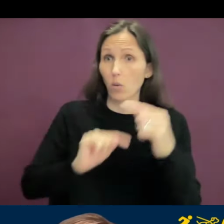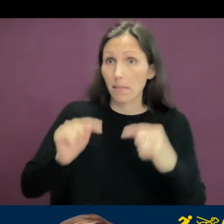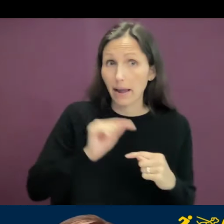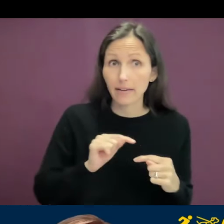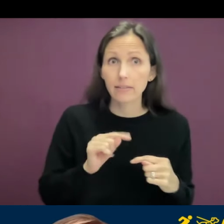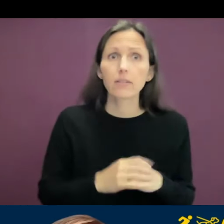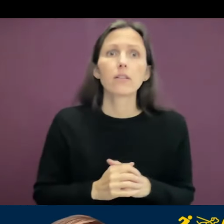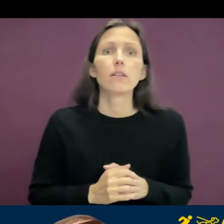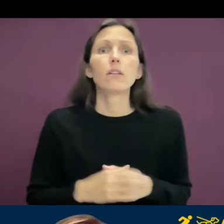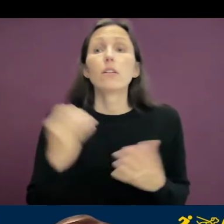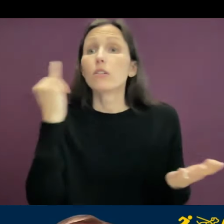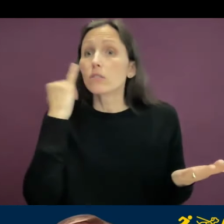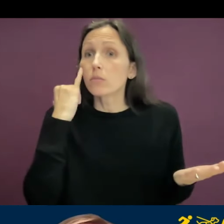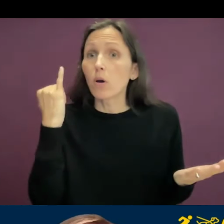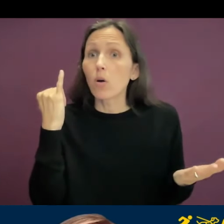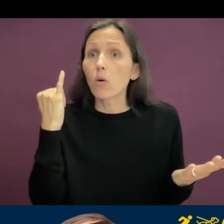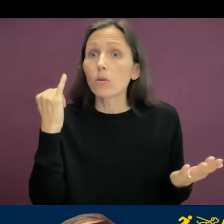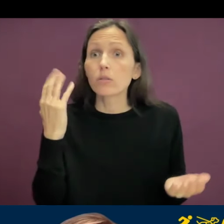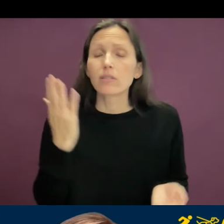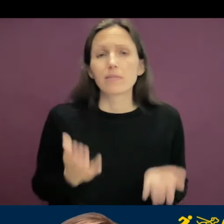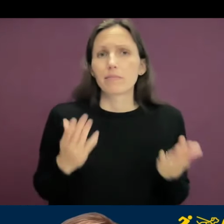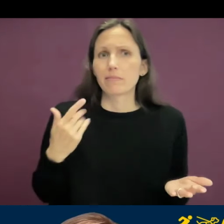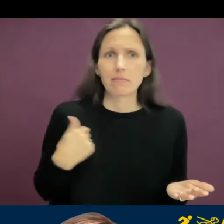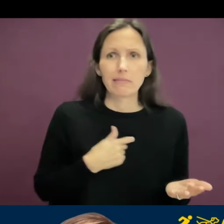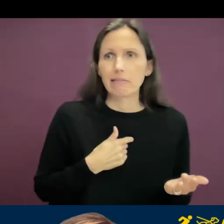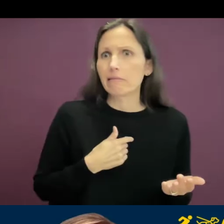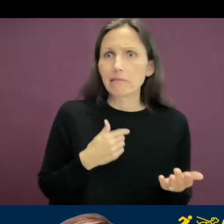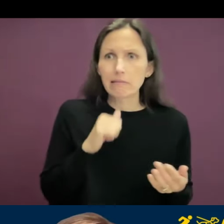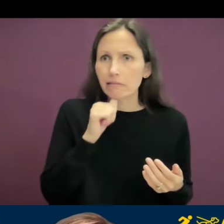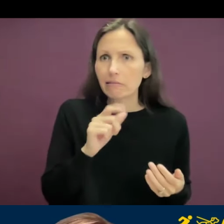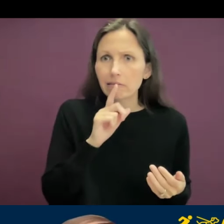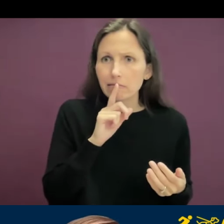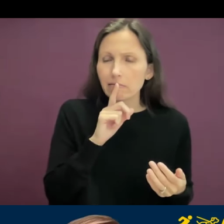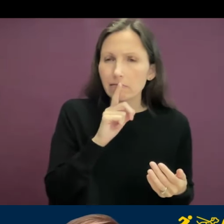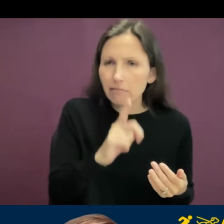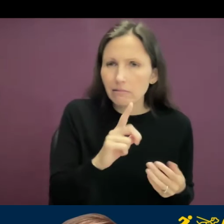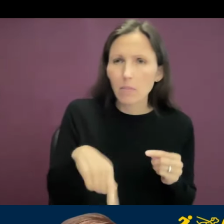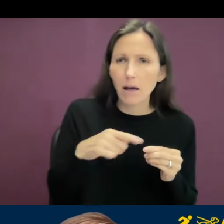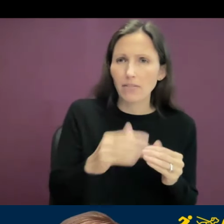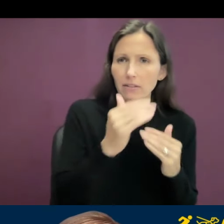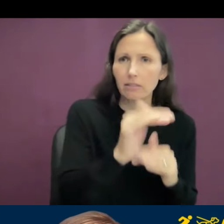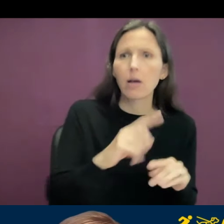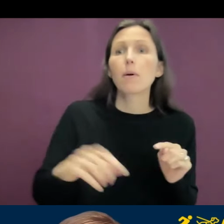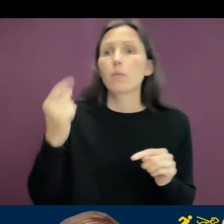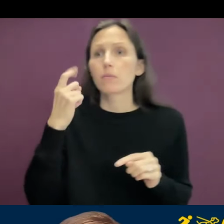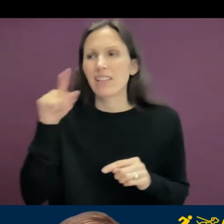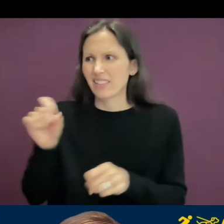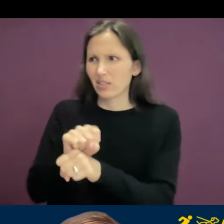Say that it's maybe we're not too familiar with the limitation, but we know this work-related function is